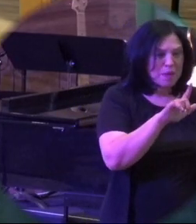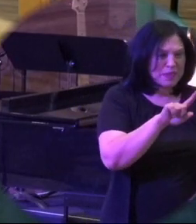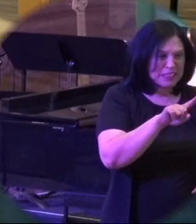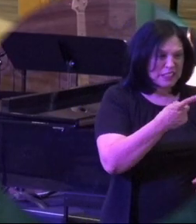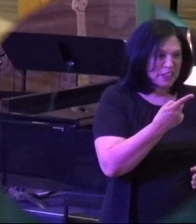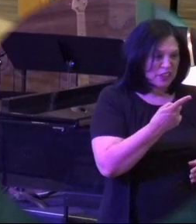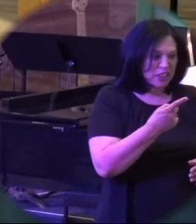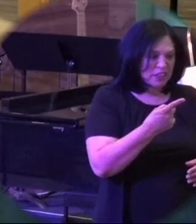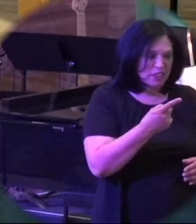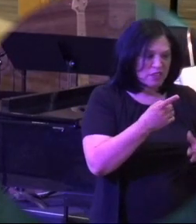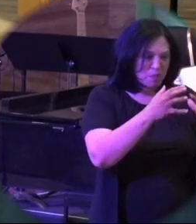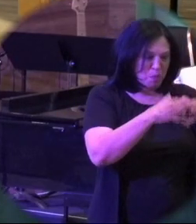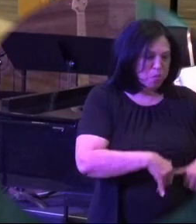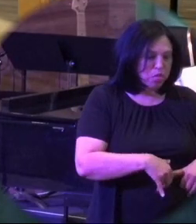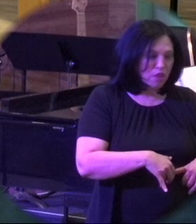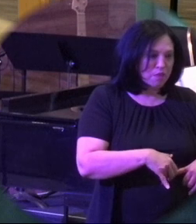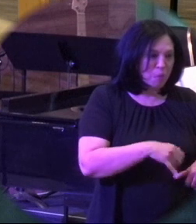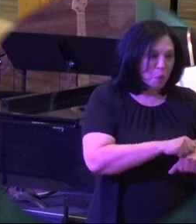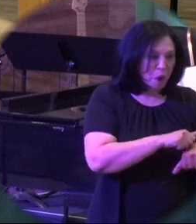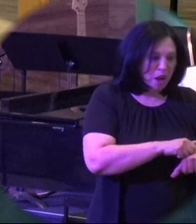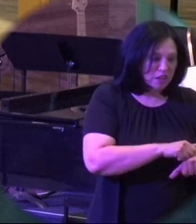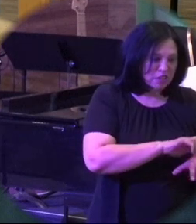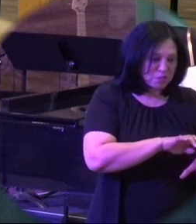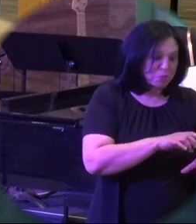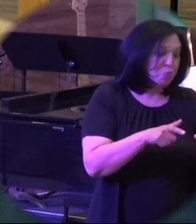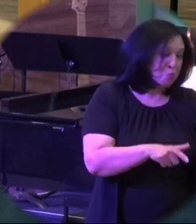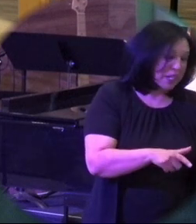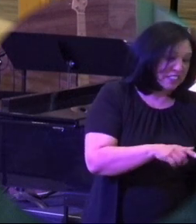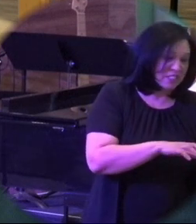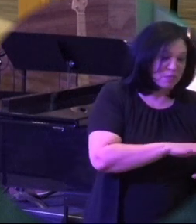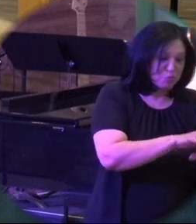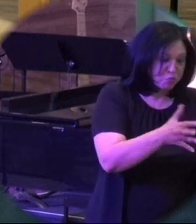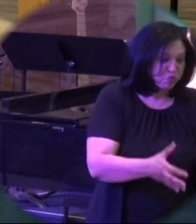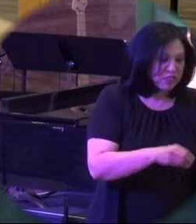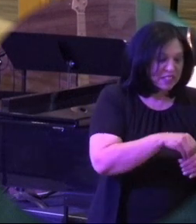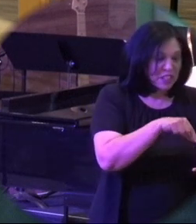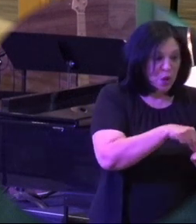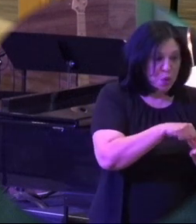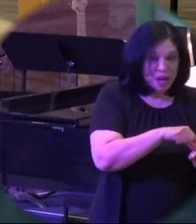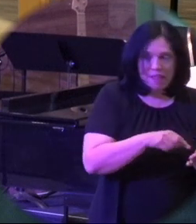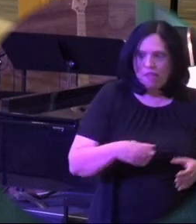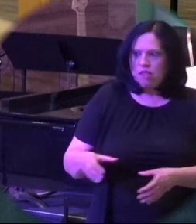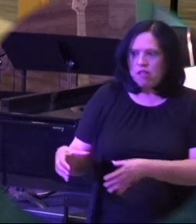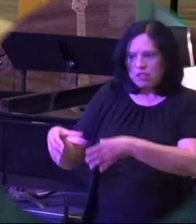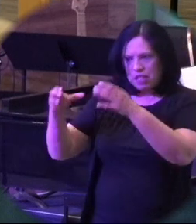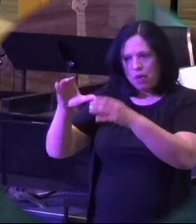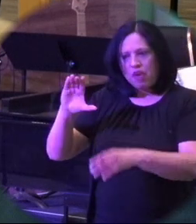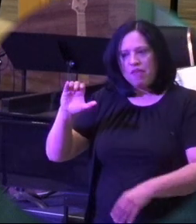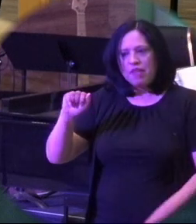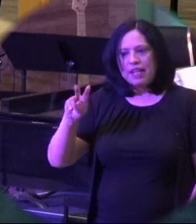of rubble somewhere in southern Iraq, the Tower of Calvary, its